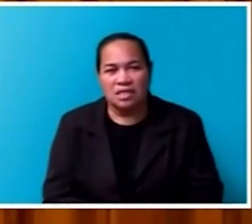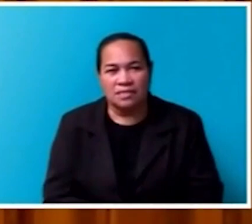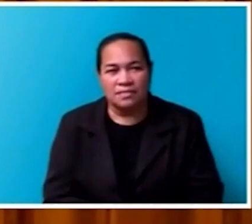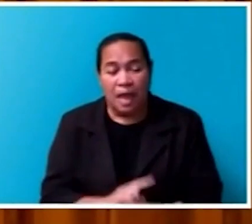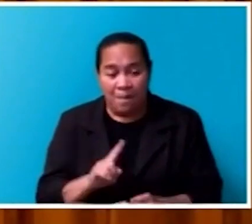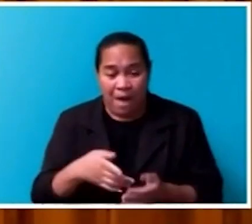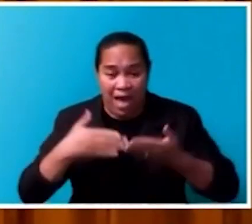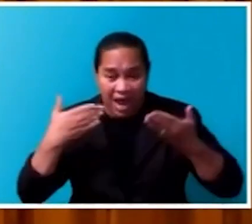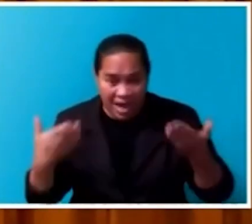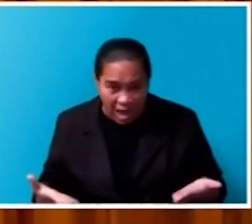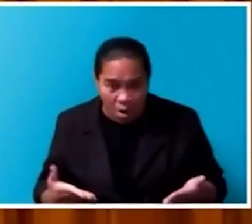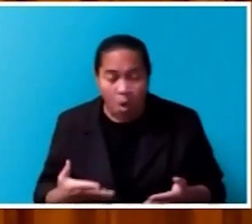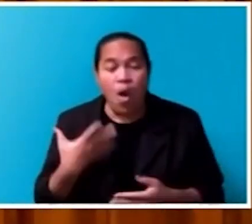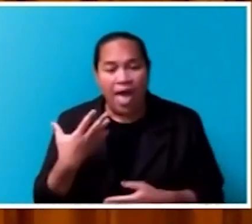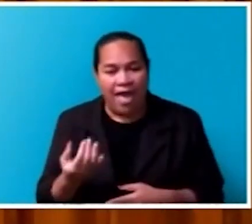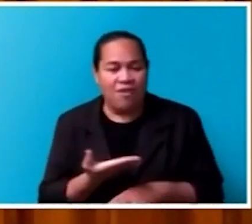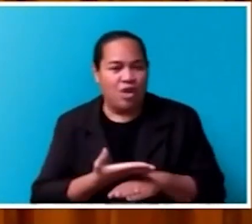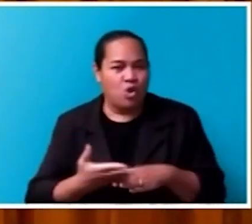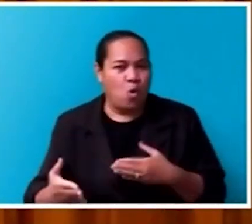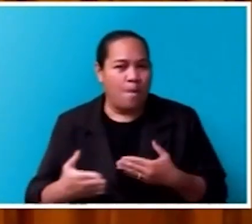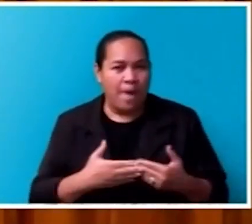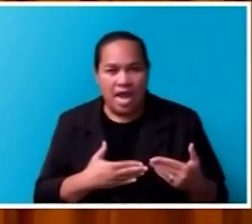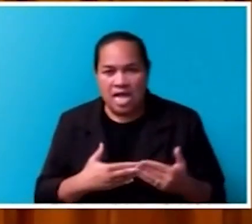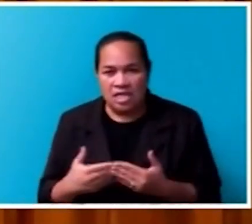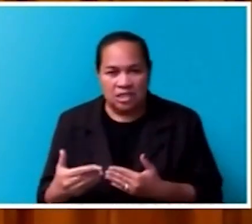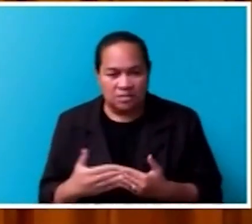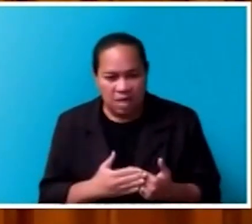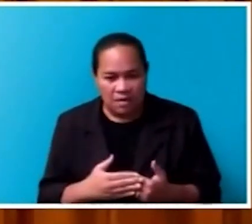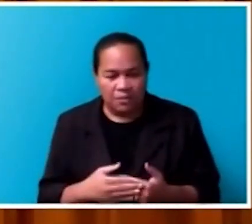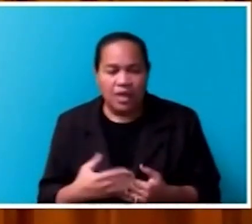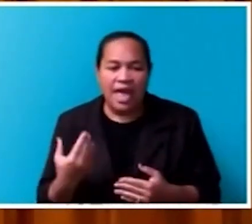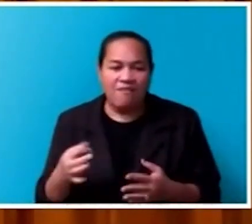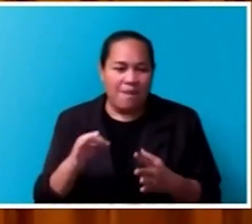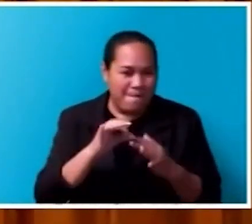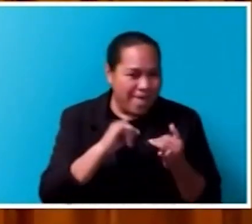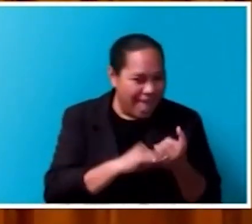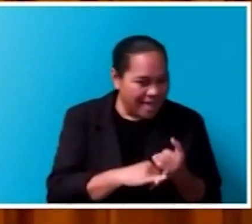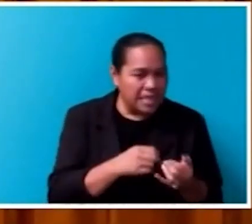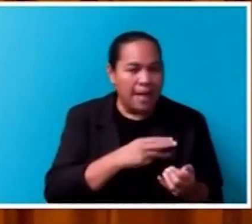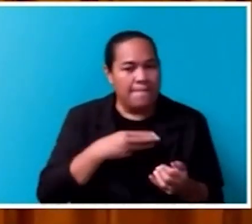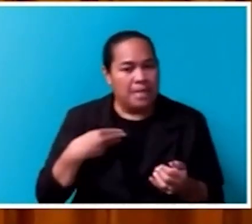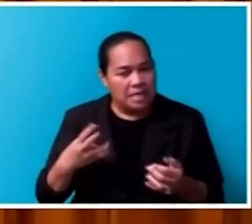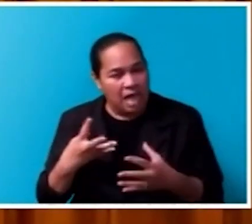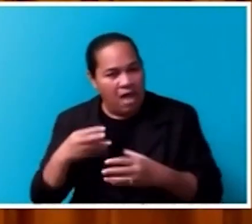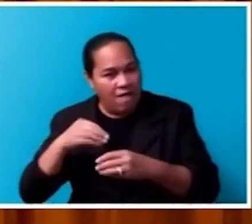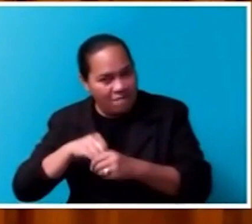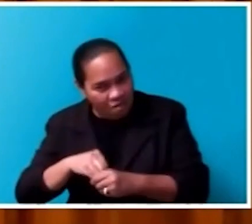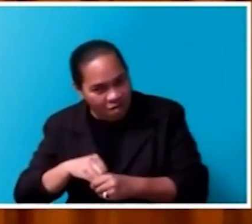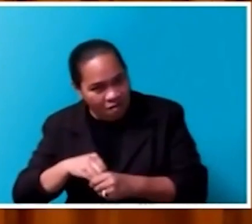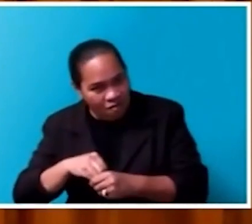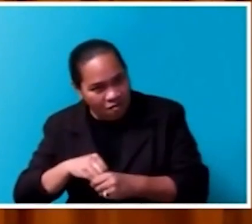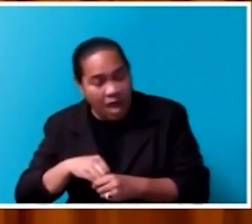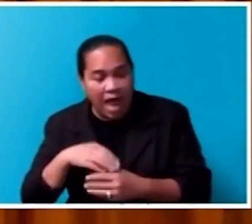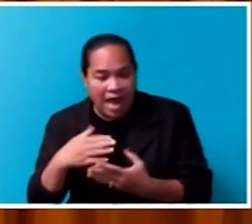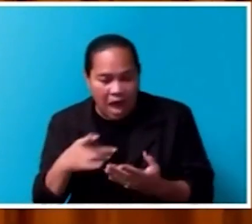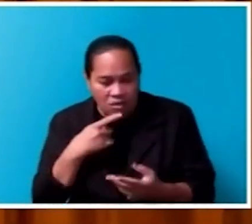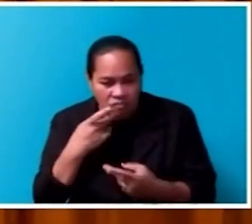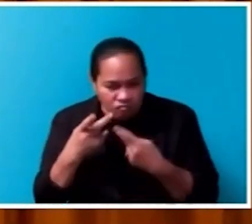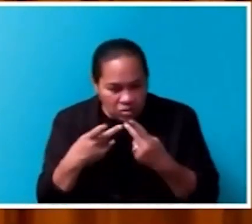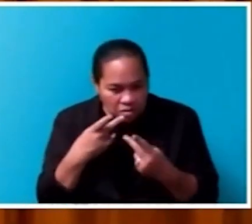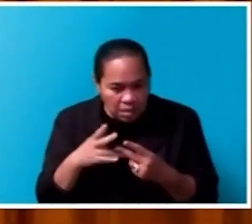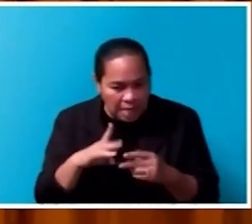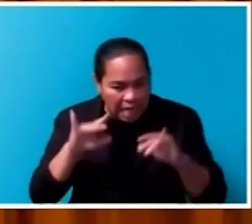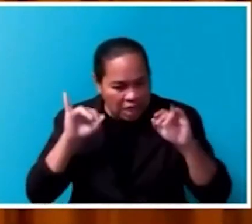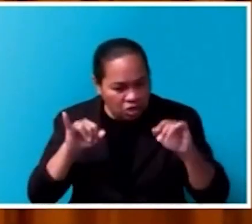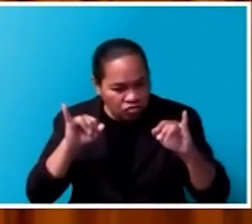But now you've got new management, the PS and the minister as well, that are considering those issues